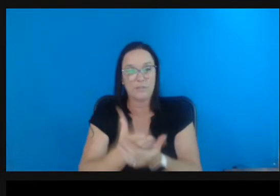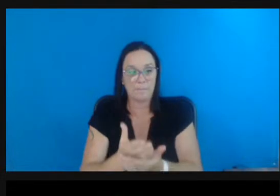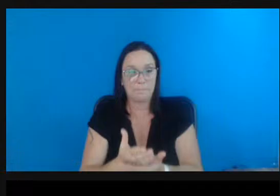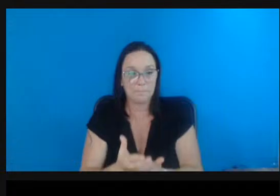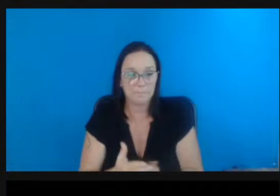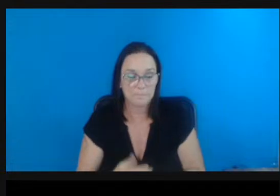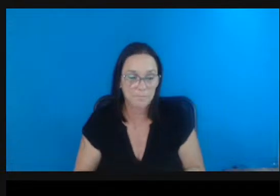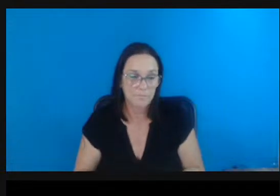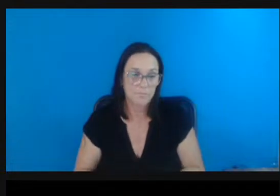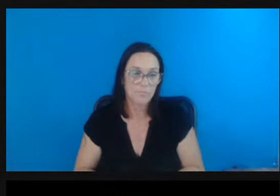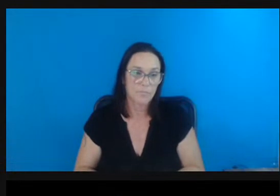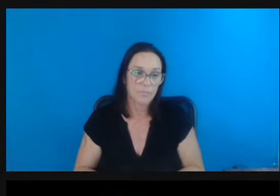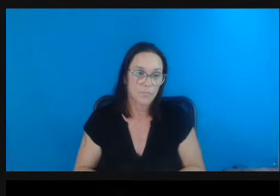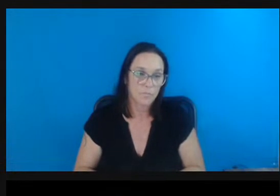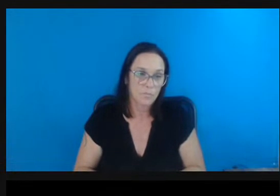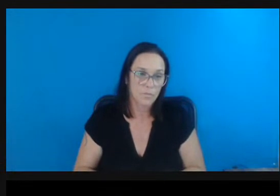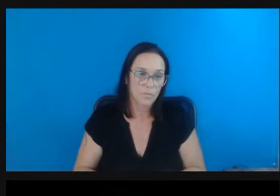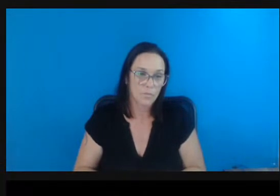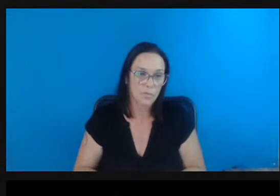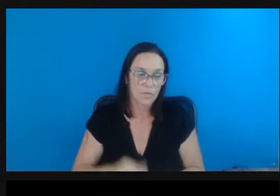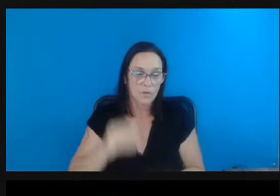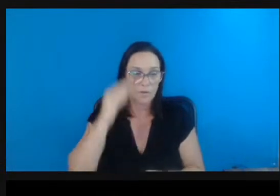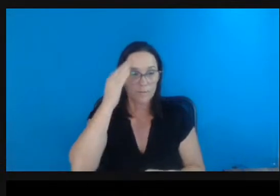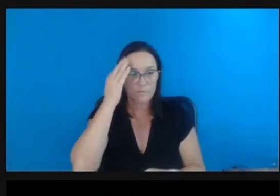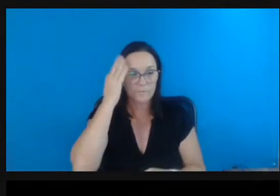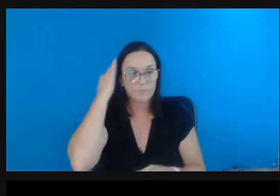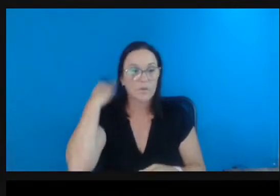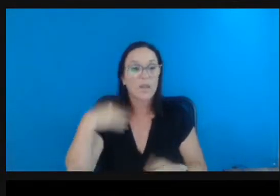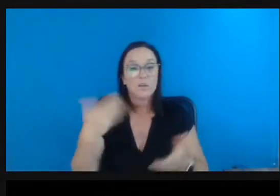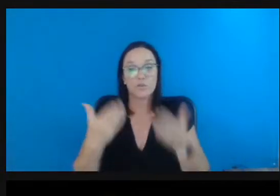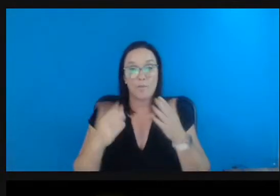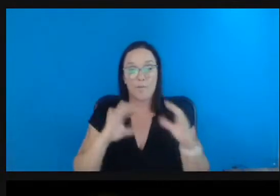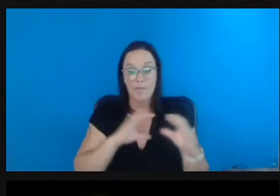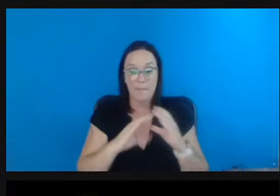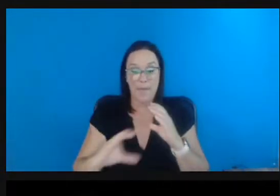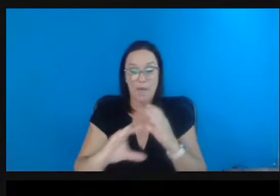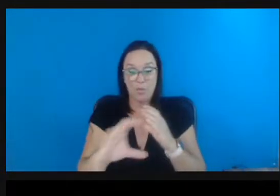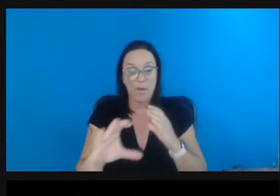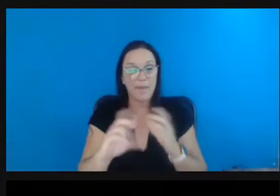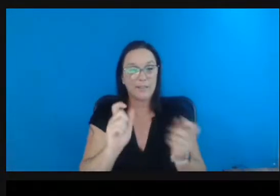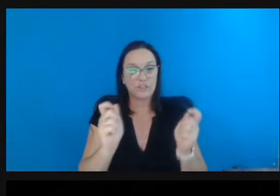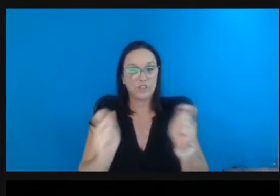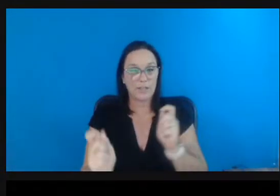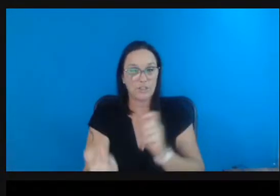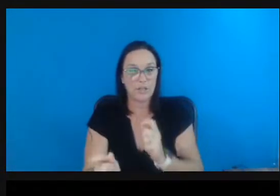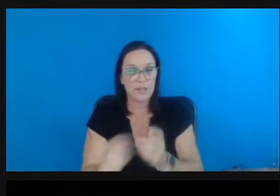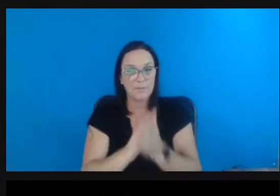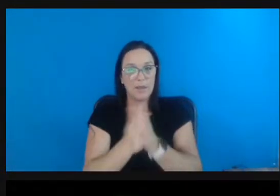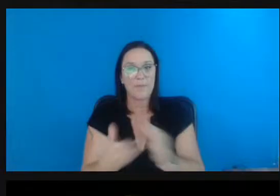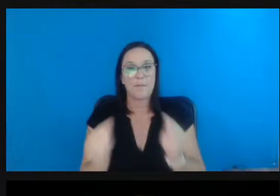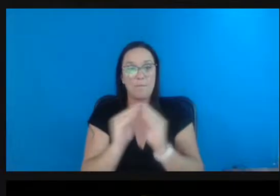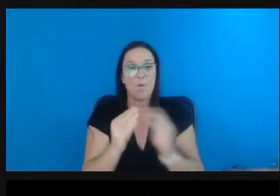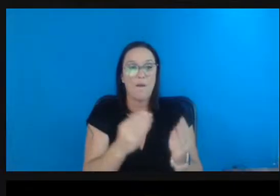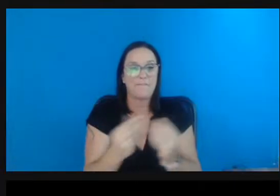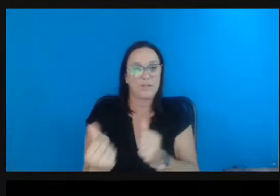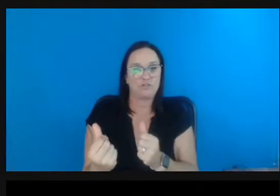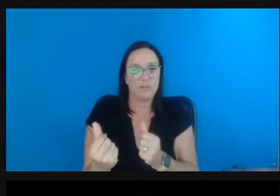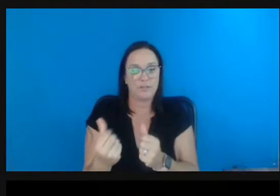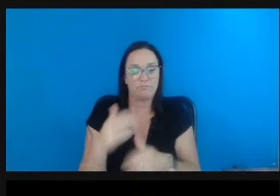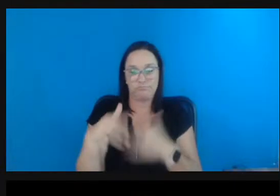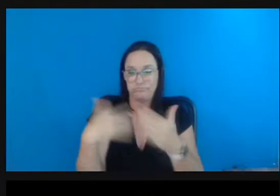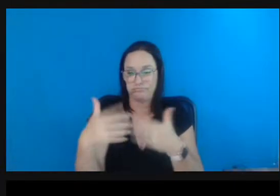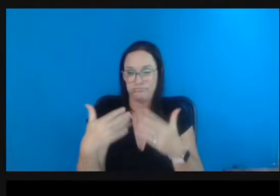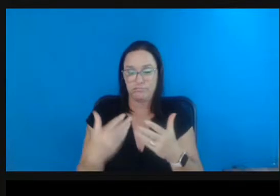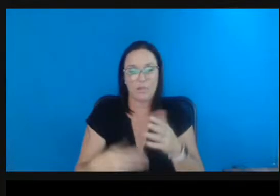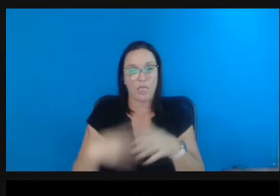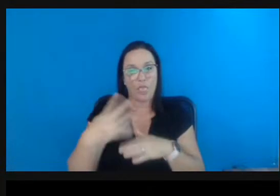how the fountains and the actual conduit is evolving over time. It's getting more efficient. It's getting lava out easier